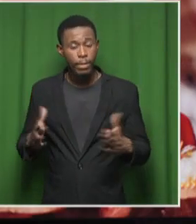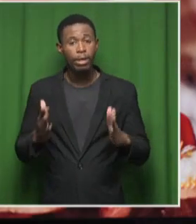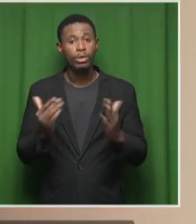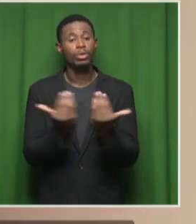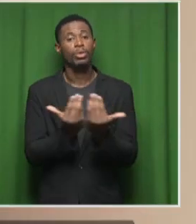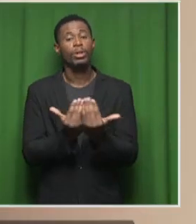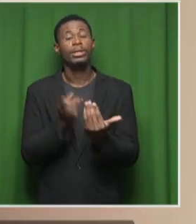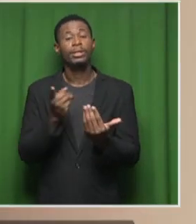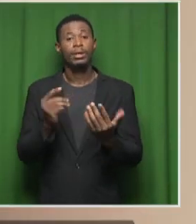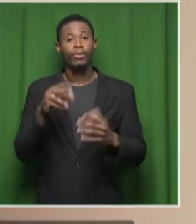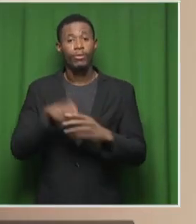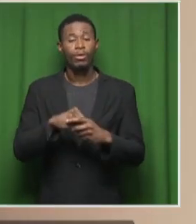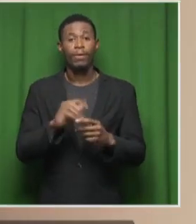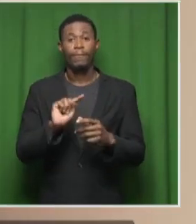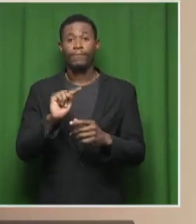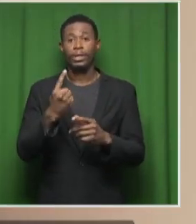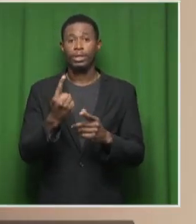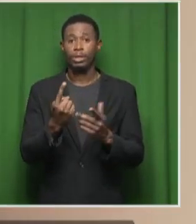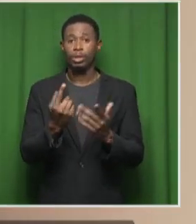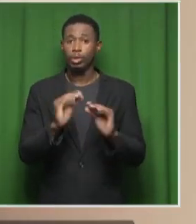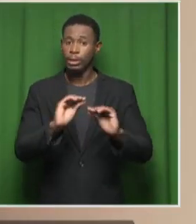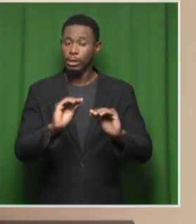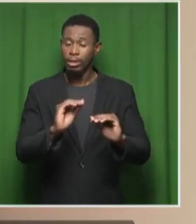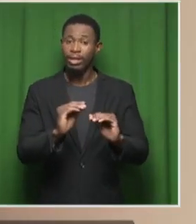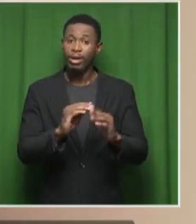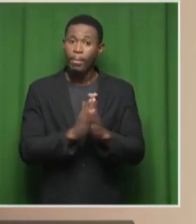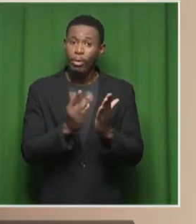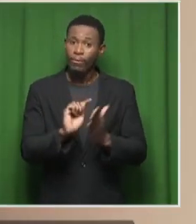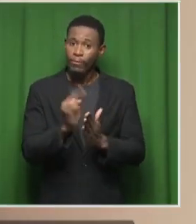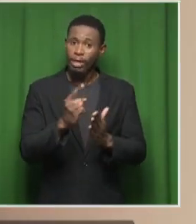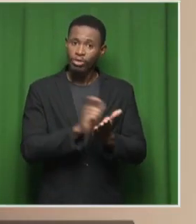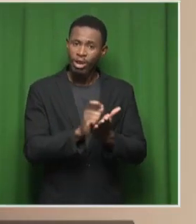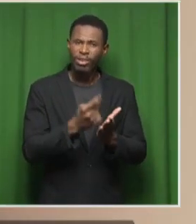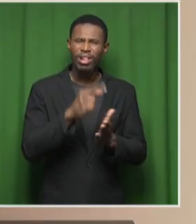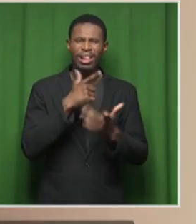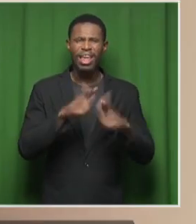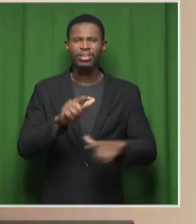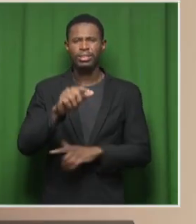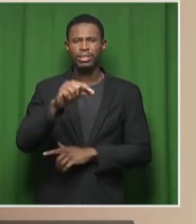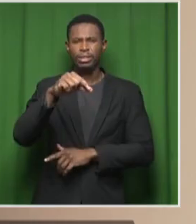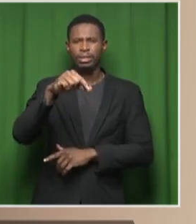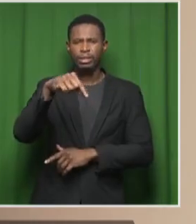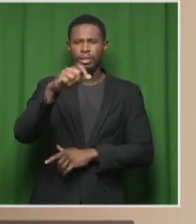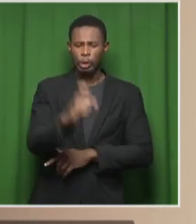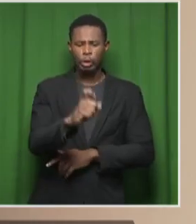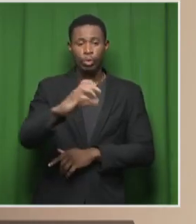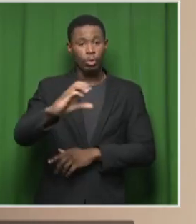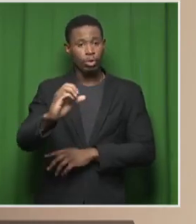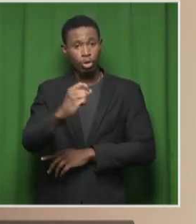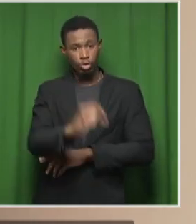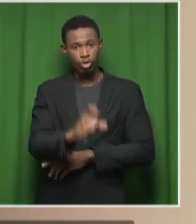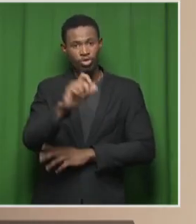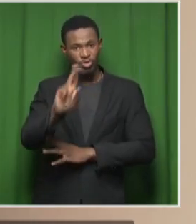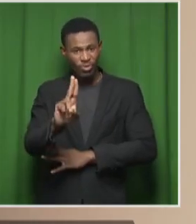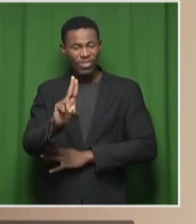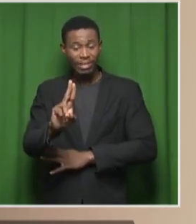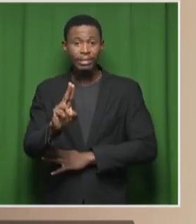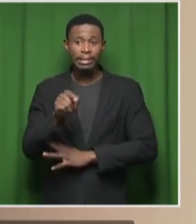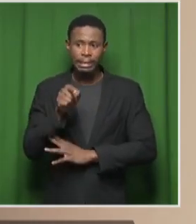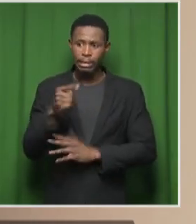in Ngu, a dictionary as well. I was like, this is a storied life. This story needs to be committed to film because it shows us